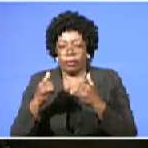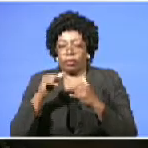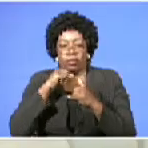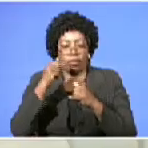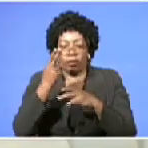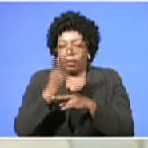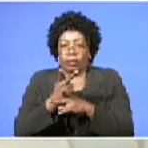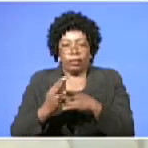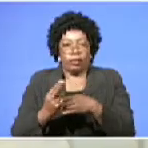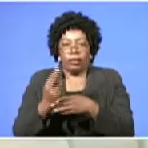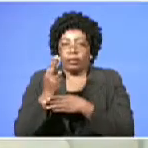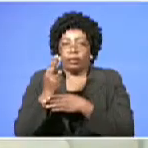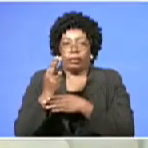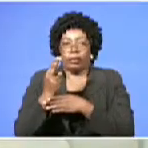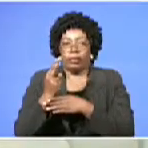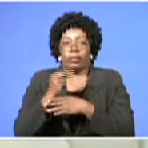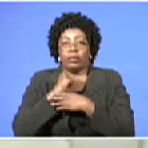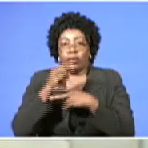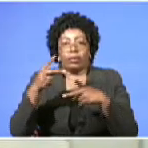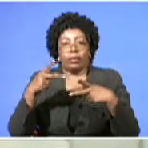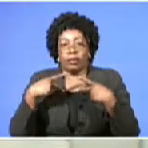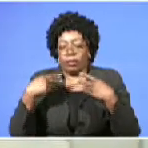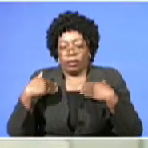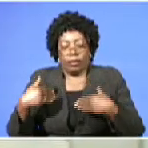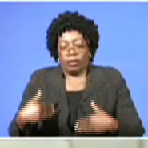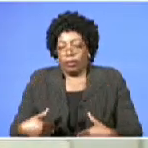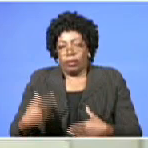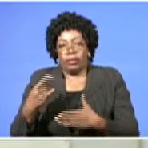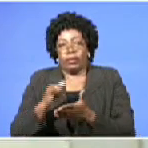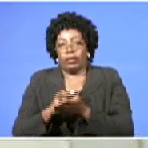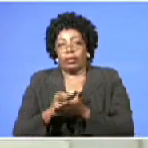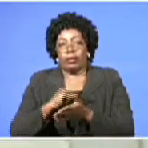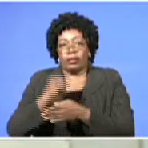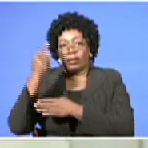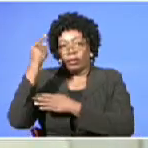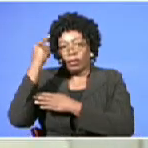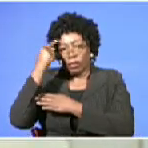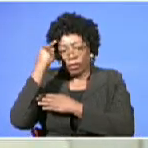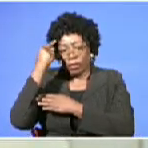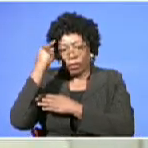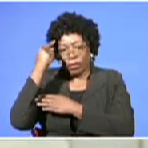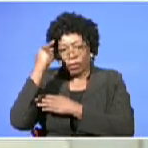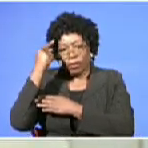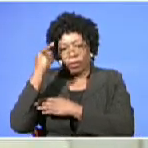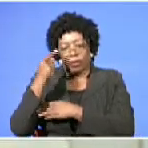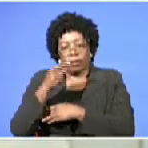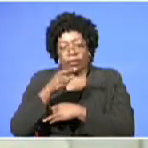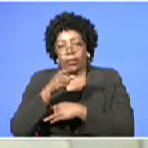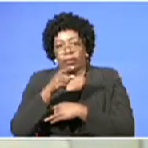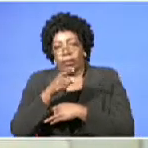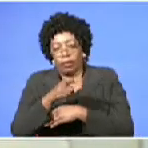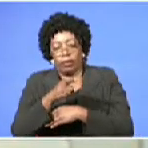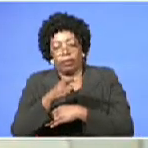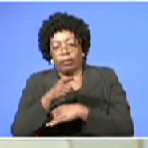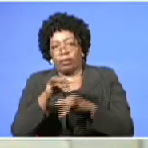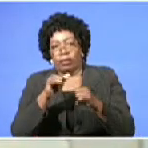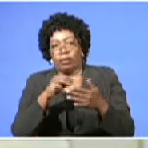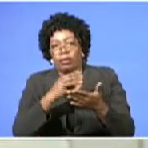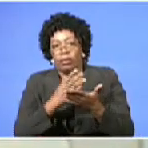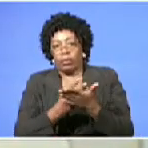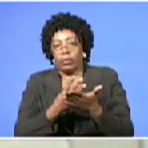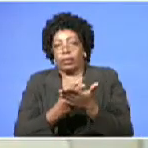up. You know, we just didn't have the bodies. But I thought, all things considered, we played well again. I